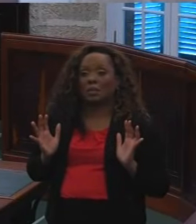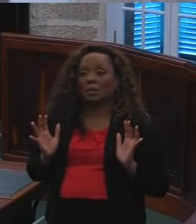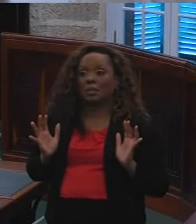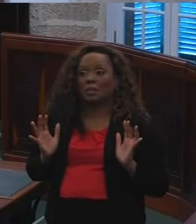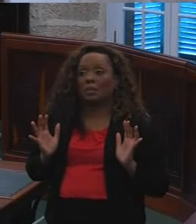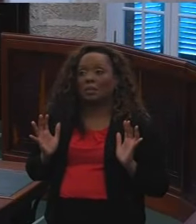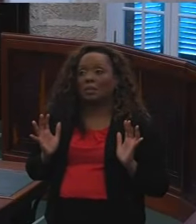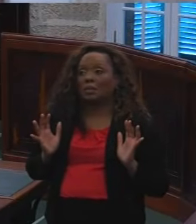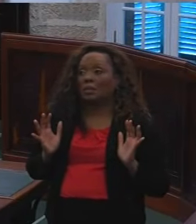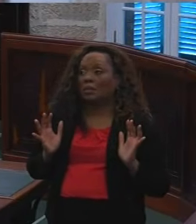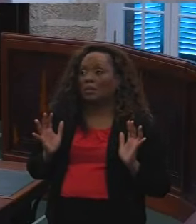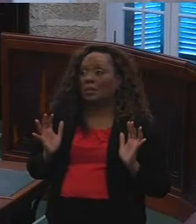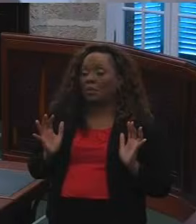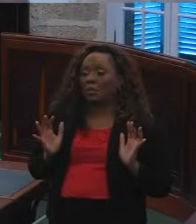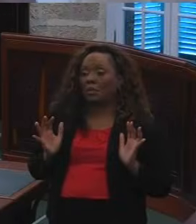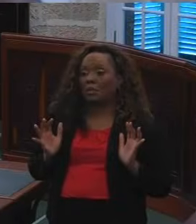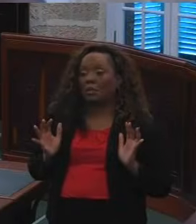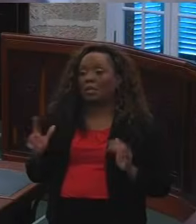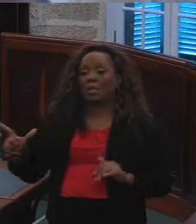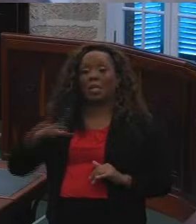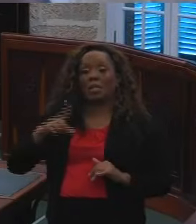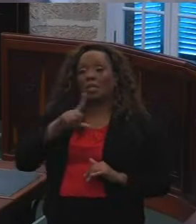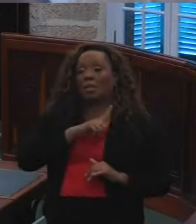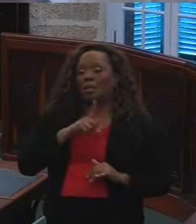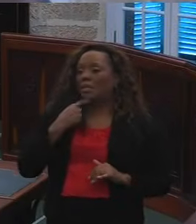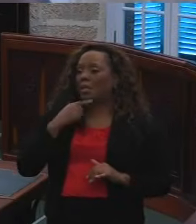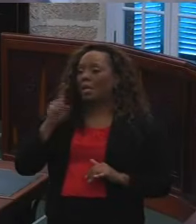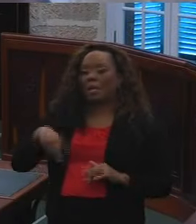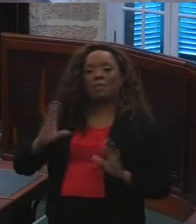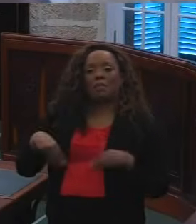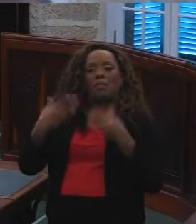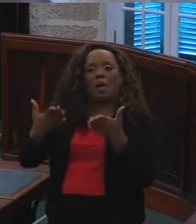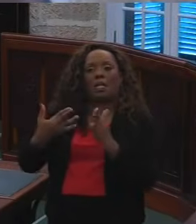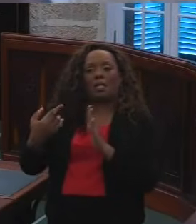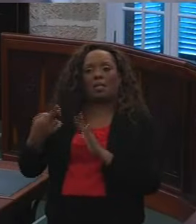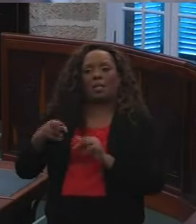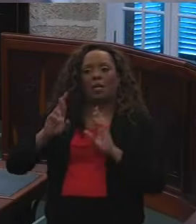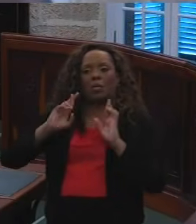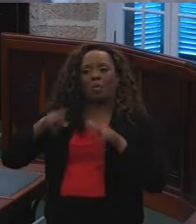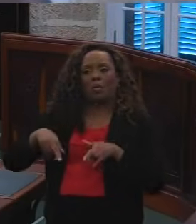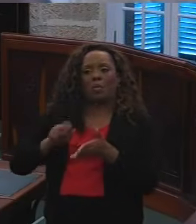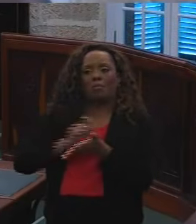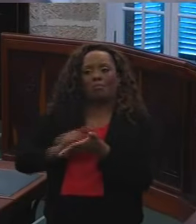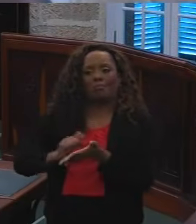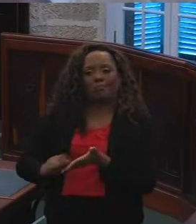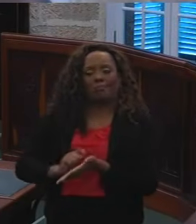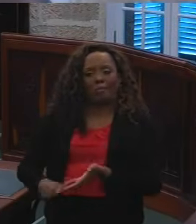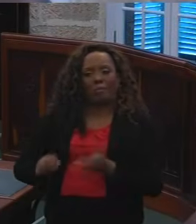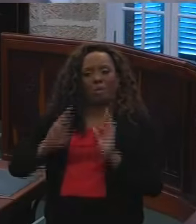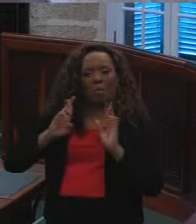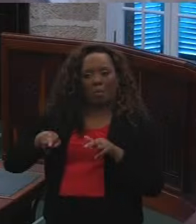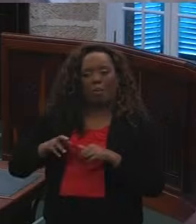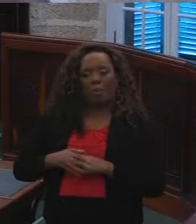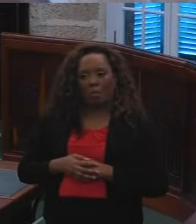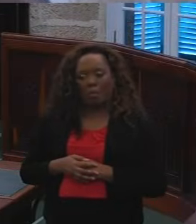and tasked by this legislation to provide a report. And that report